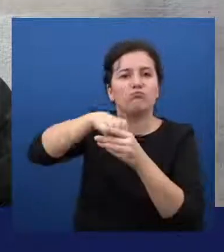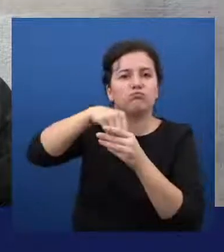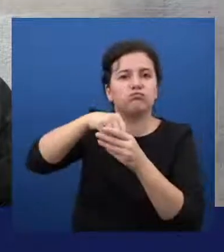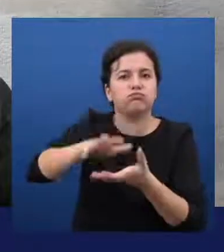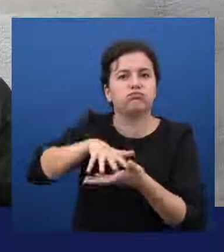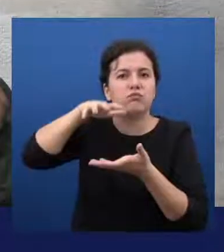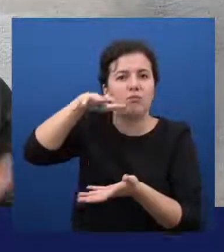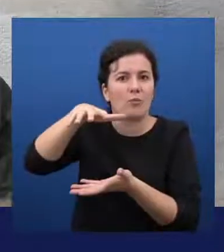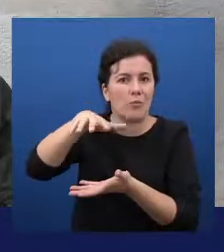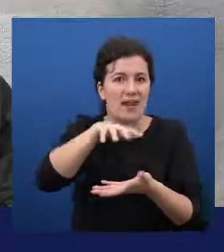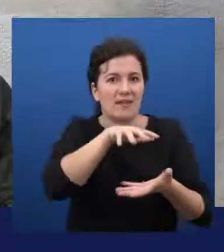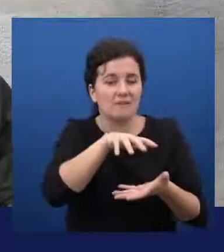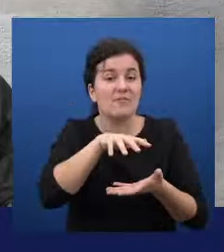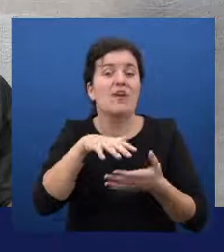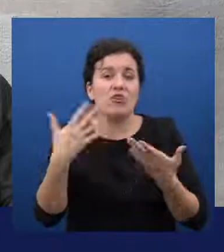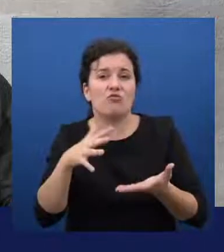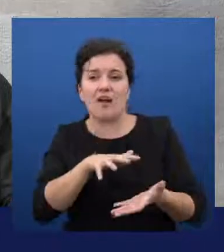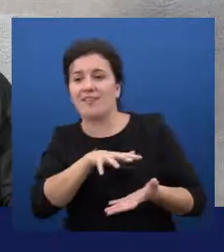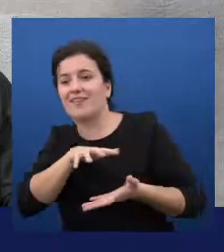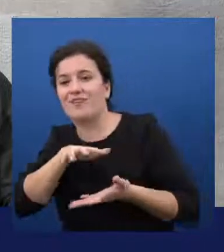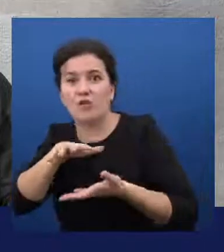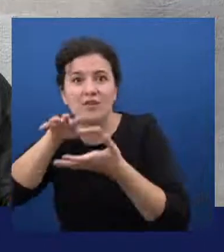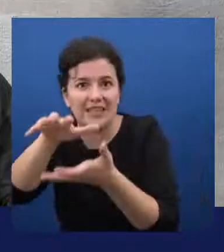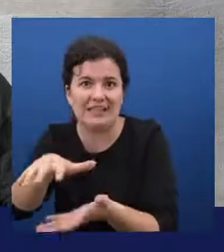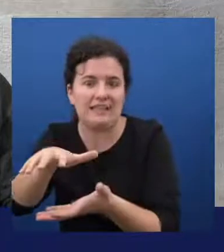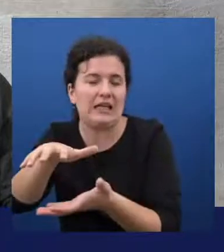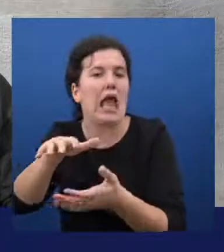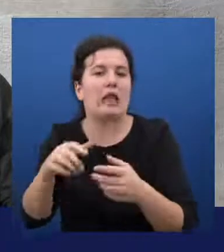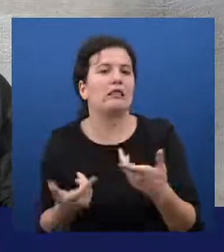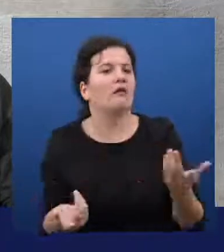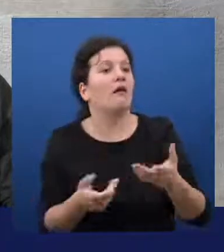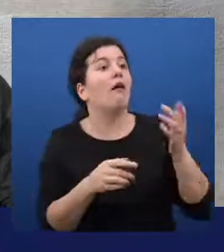And so some additional steps need to be taken. Yeah.